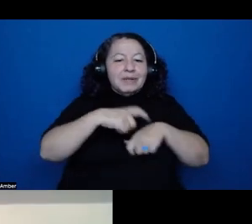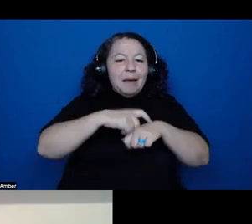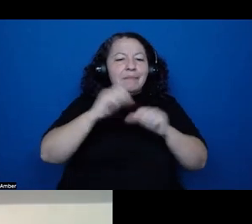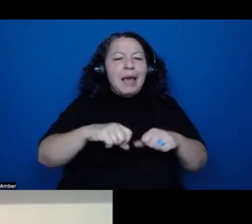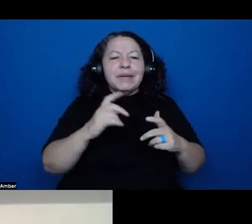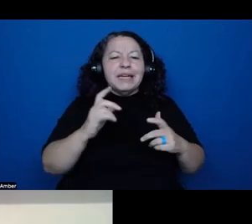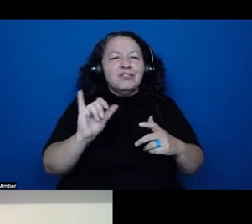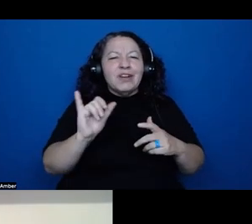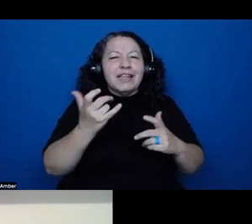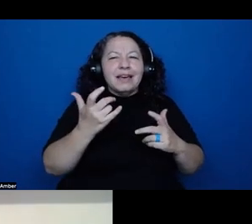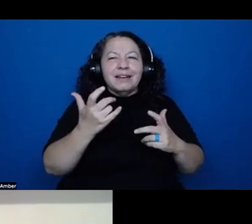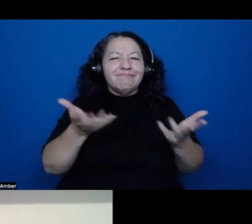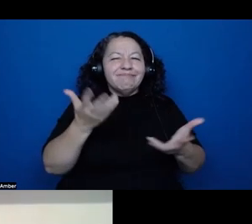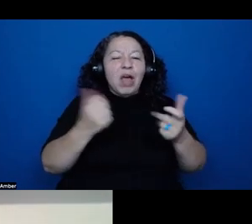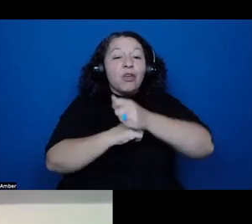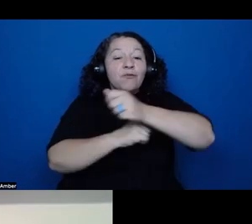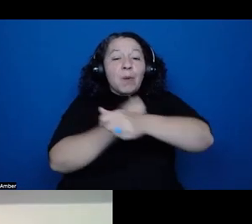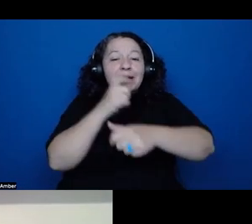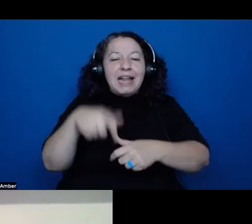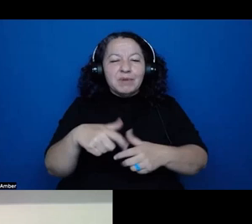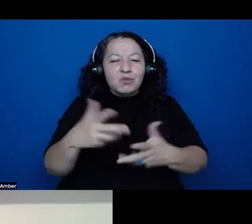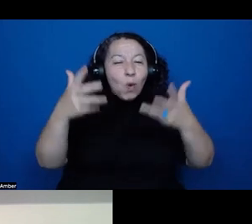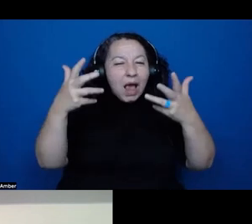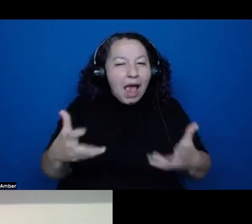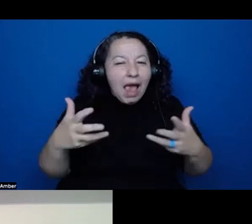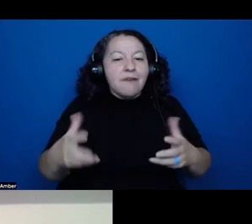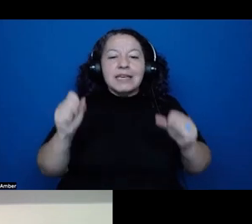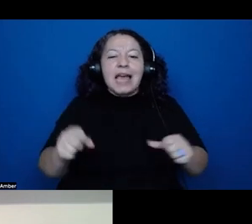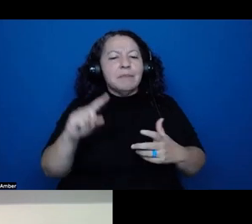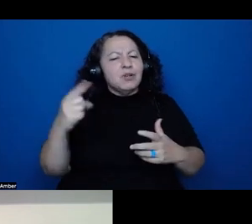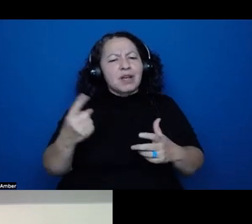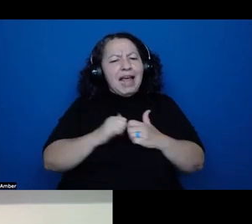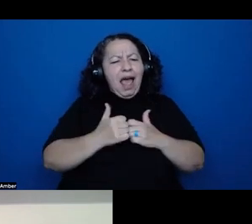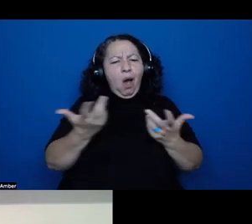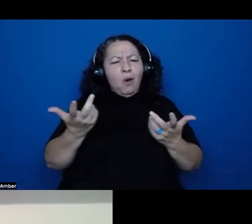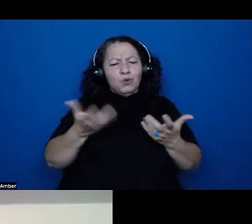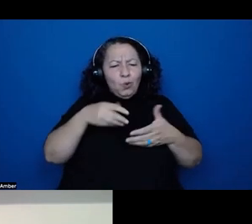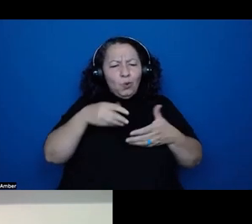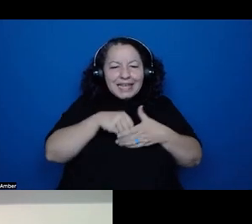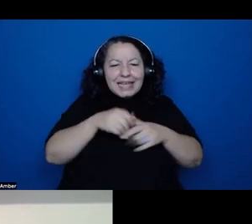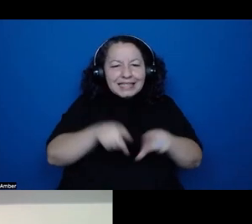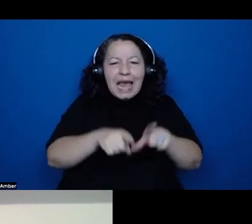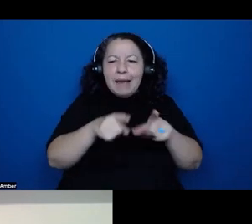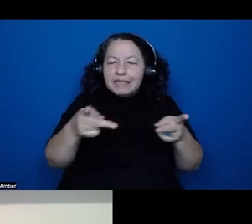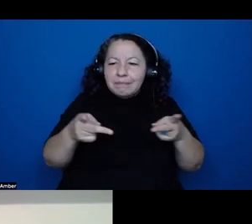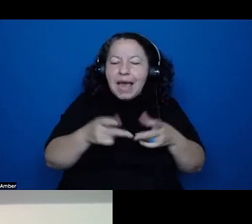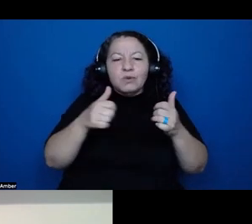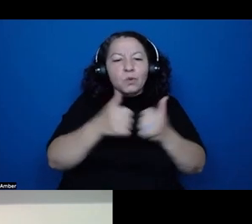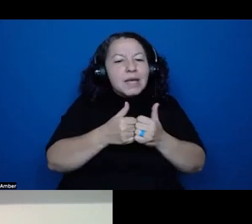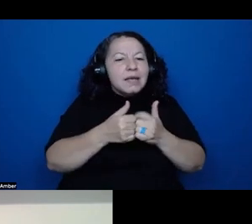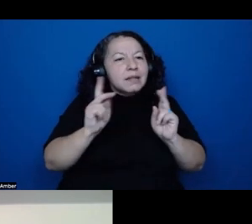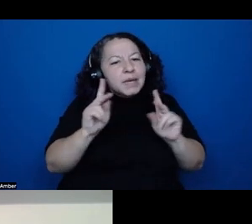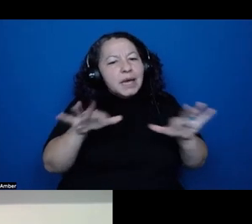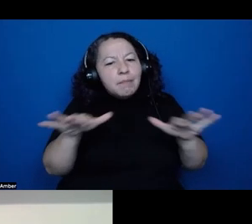the frameworks don't have to be so heavy. They can also be the way that you hold space or you're with people. I guess that's why I said like the VAR is